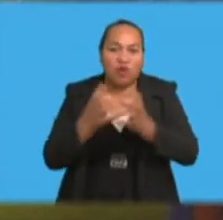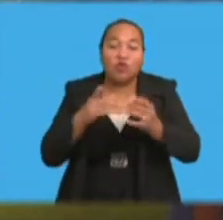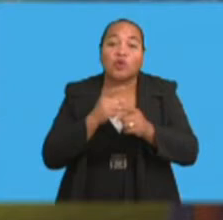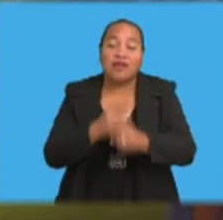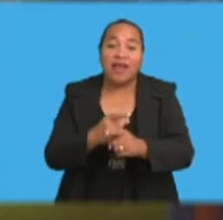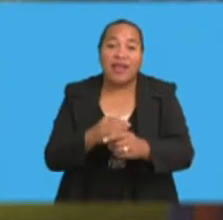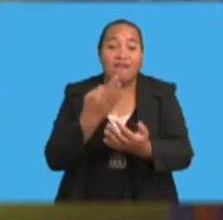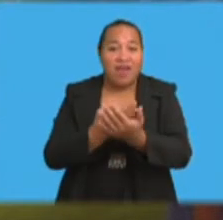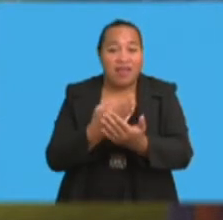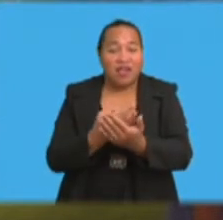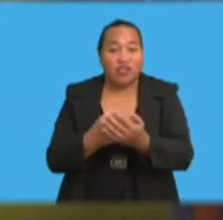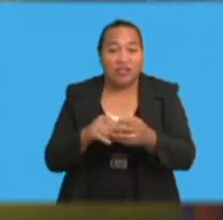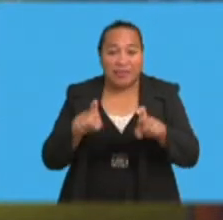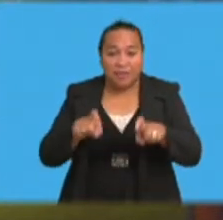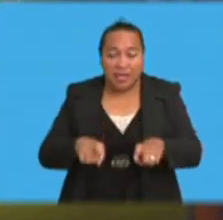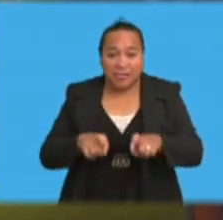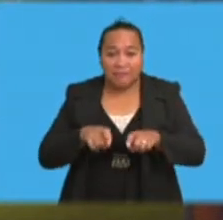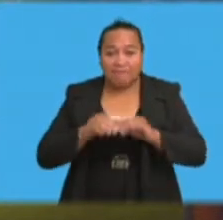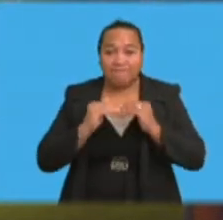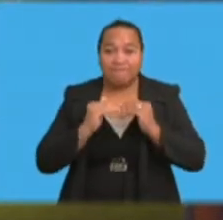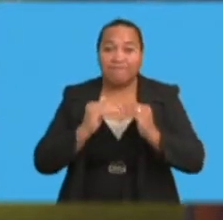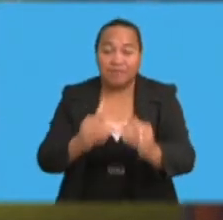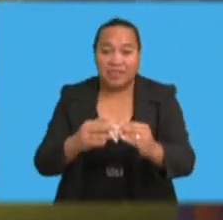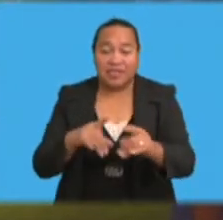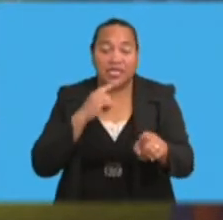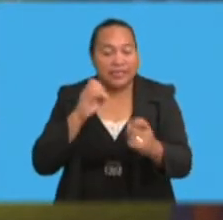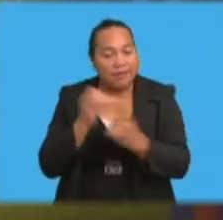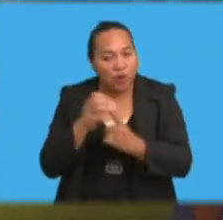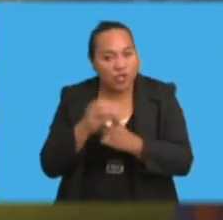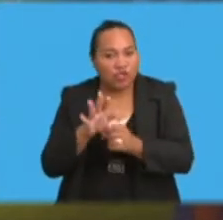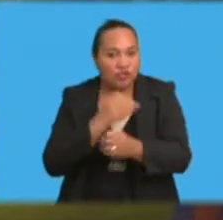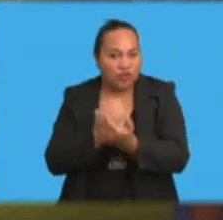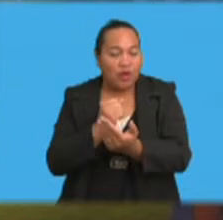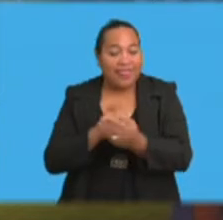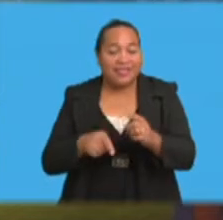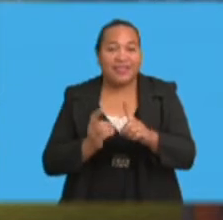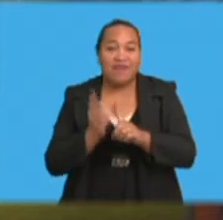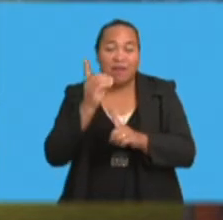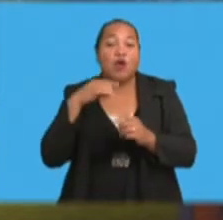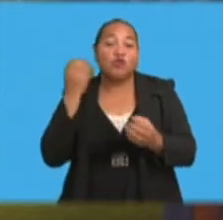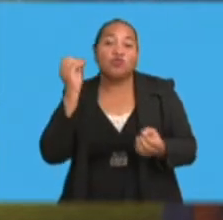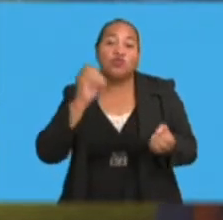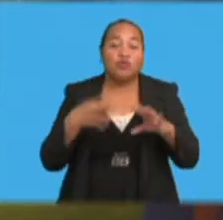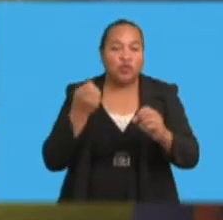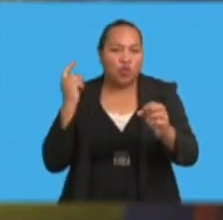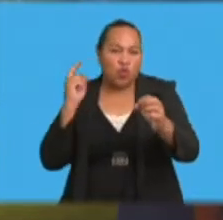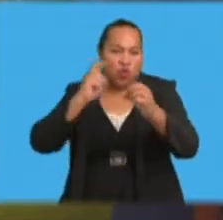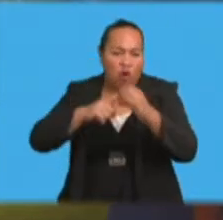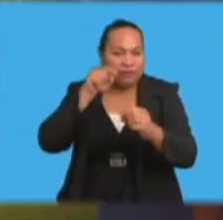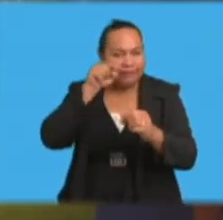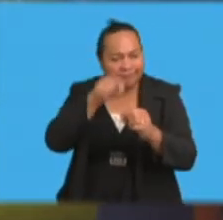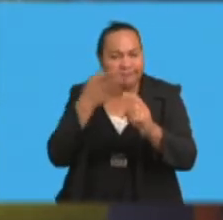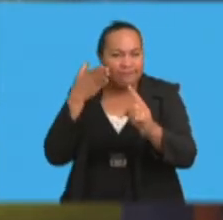financial stability policy settings. It is important to note and ensure that this development role contributes to the core objectives